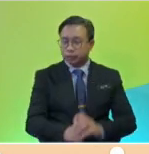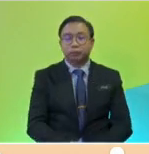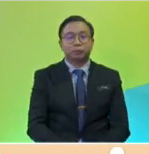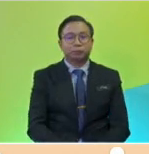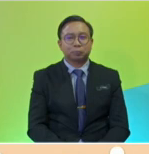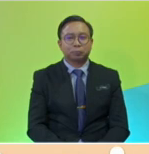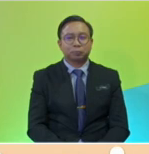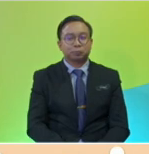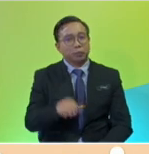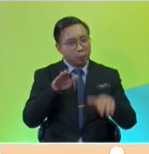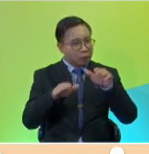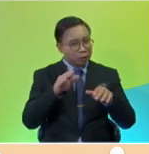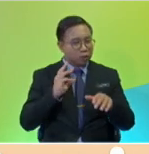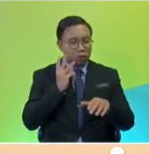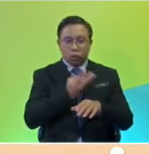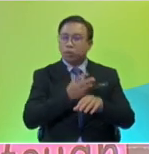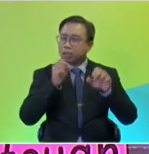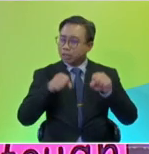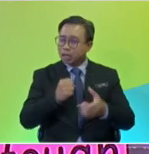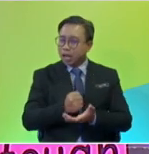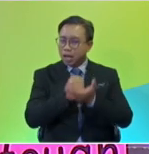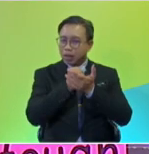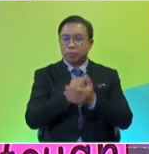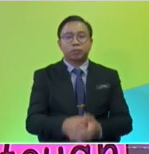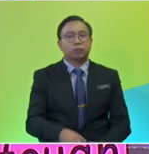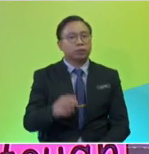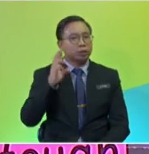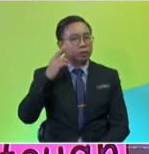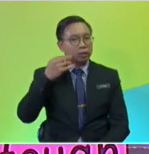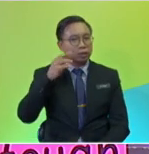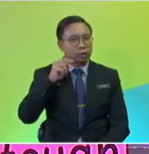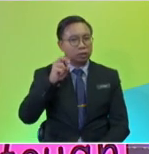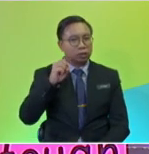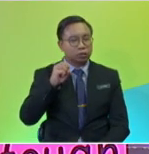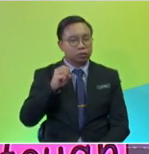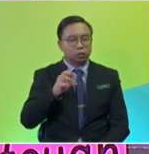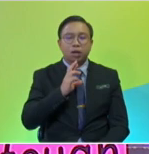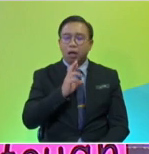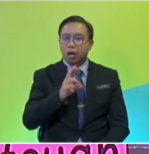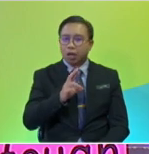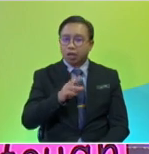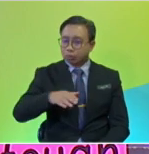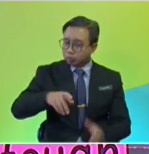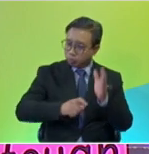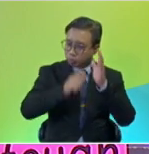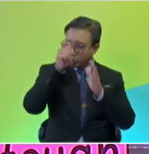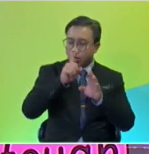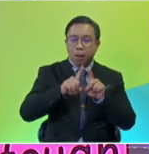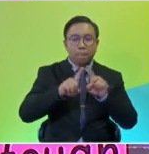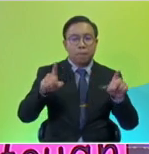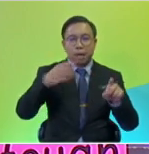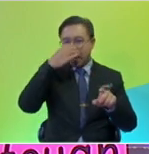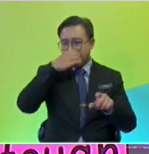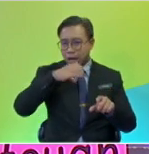attempt. Okay, maybe we can help Hannah. Maybe rhinos are tall, but elephants are